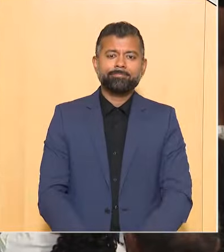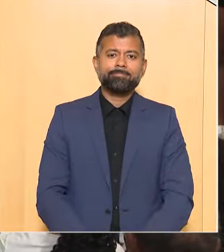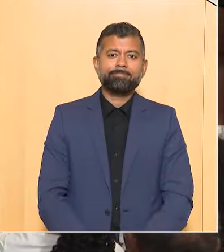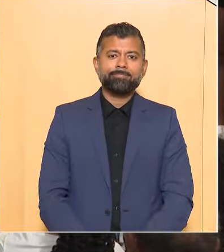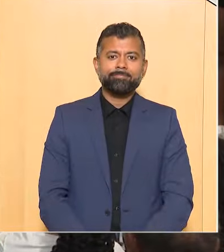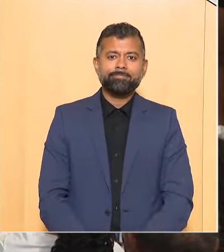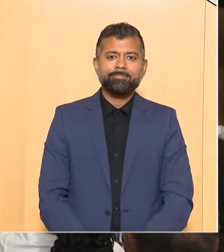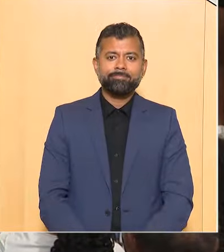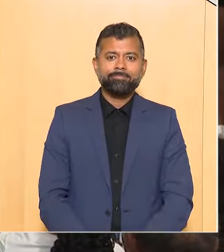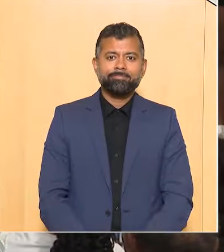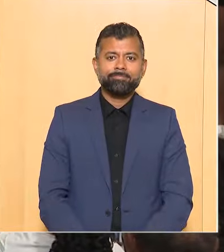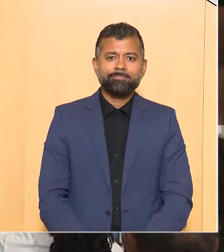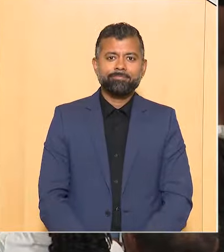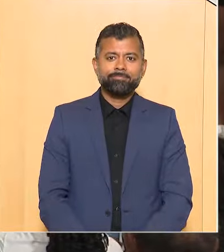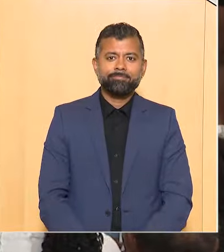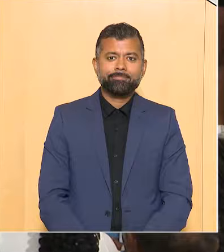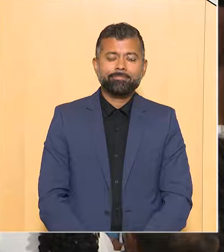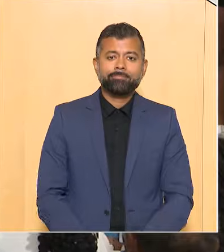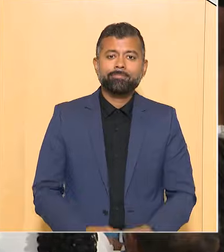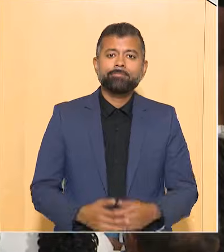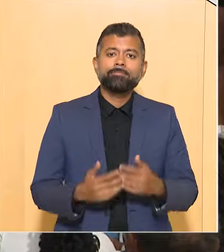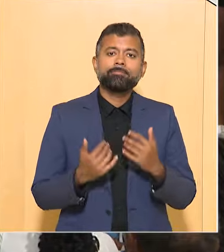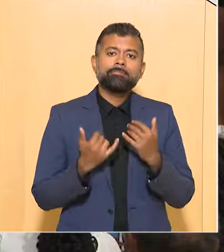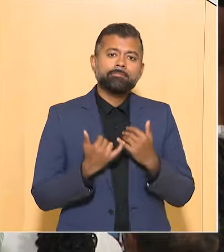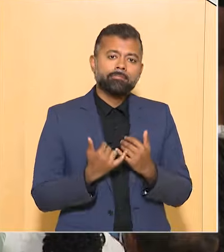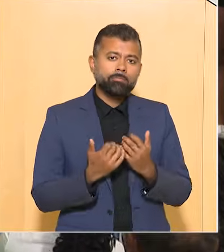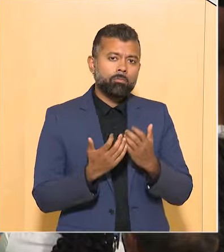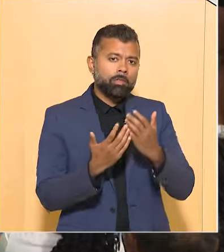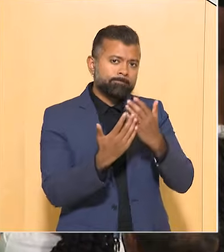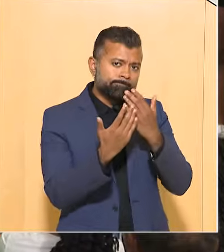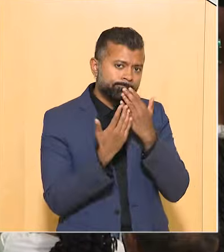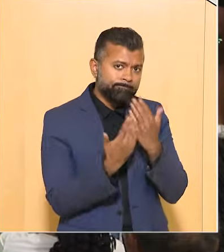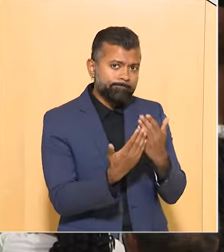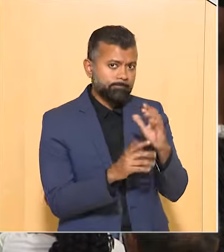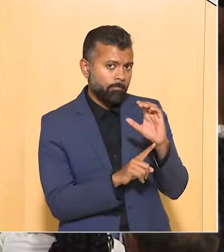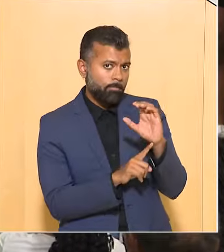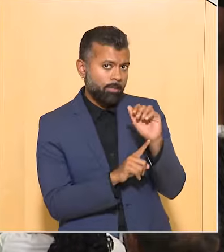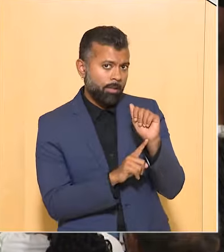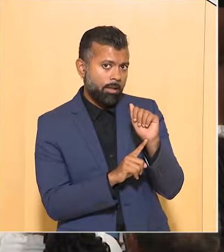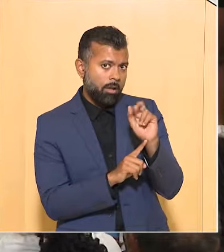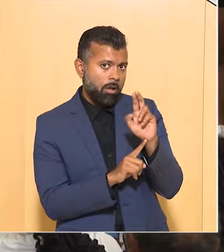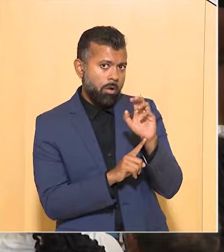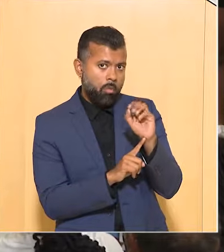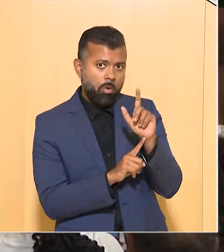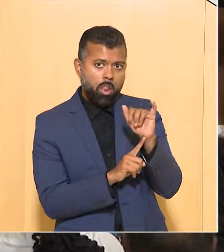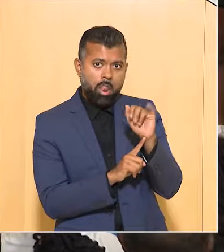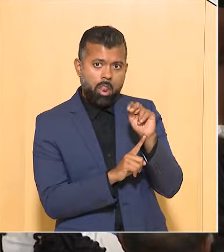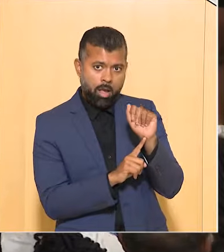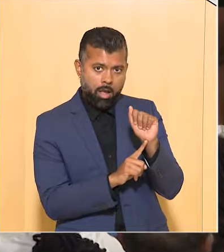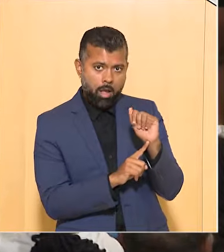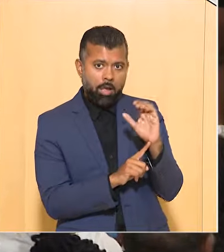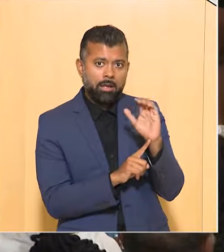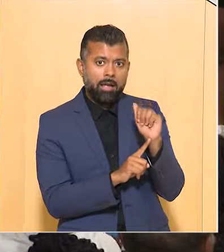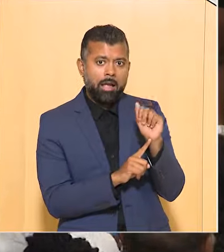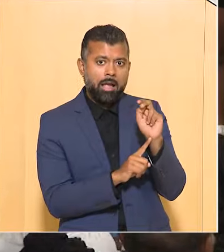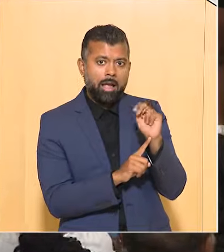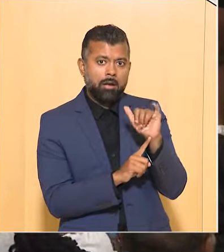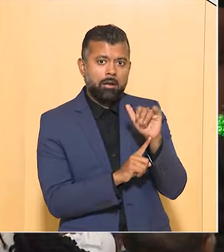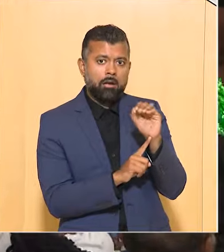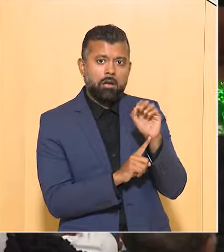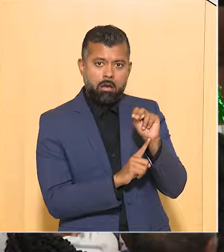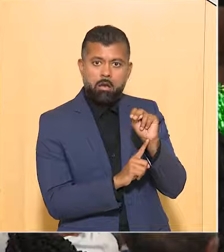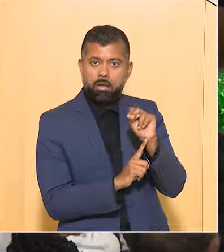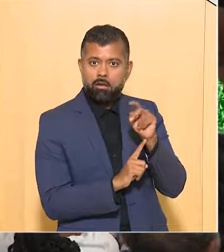I also want to give a big thank you to Carolina Canyon. They host hundreds of young people between MBS, YAP, and CREST.